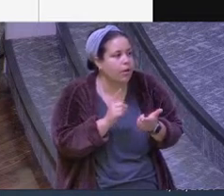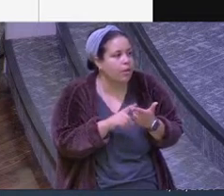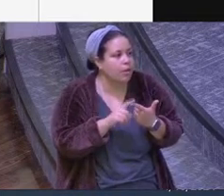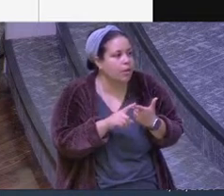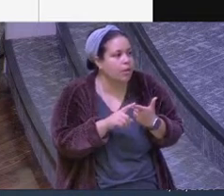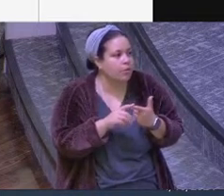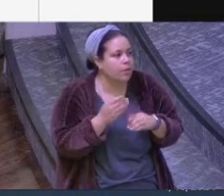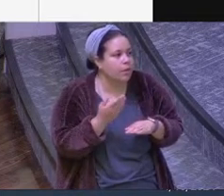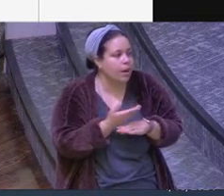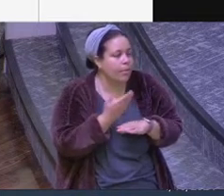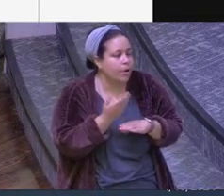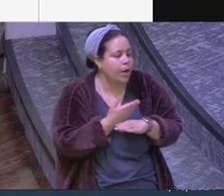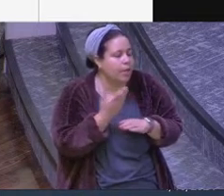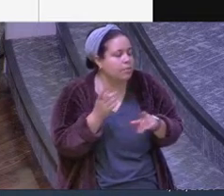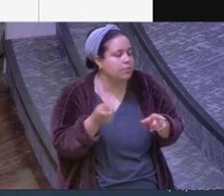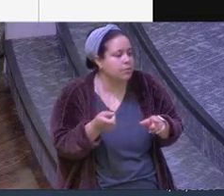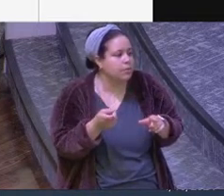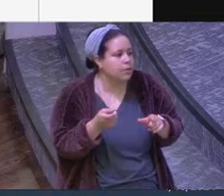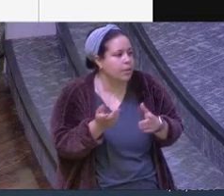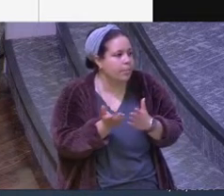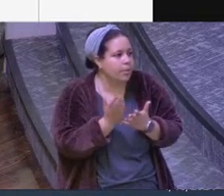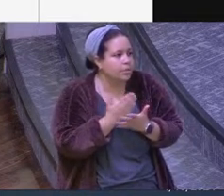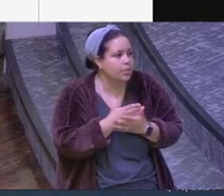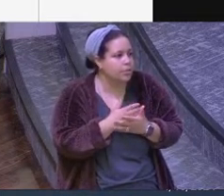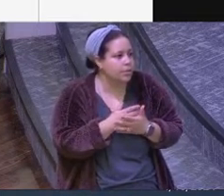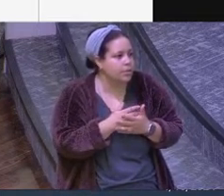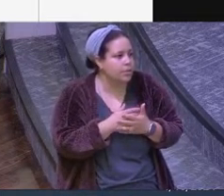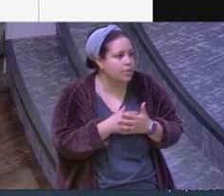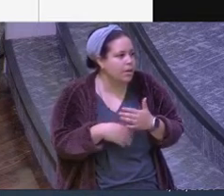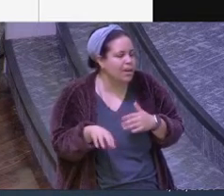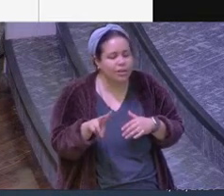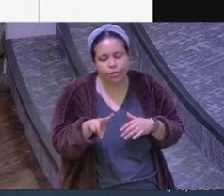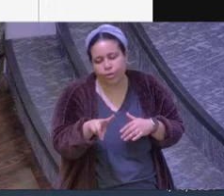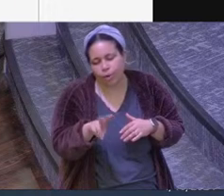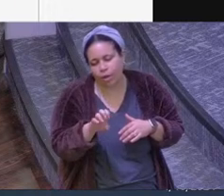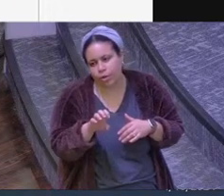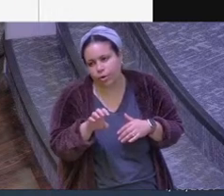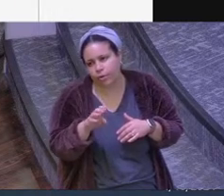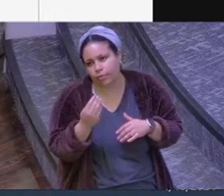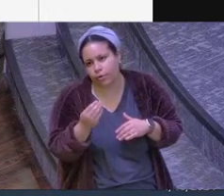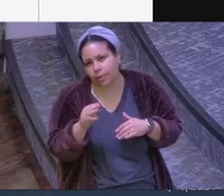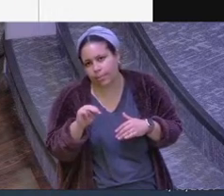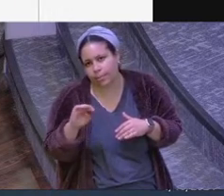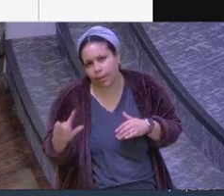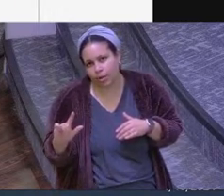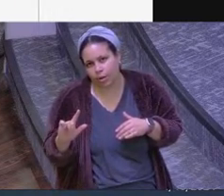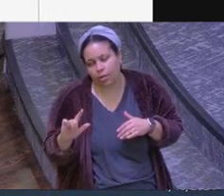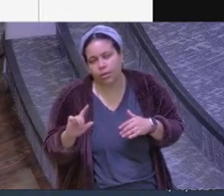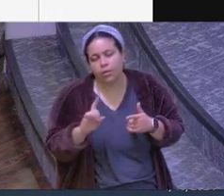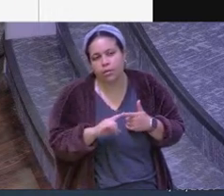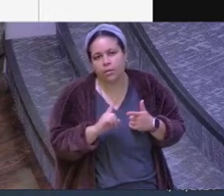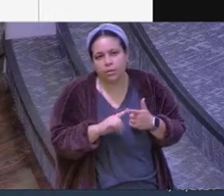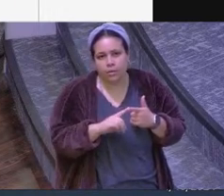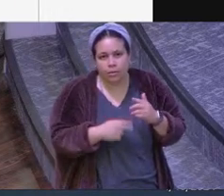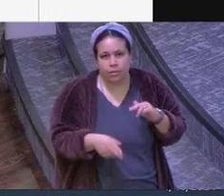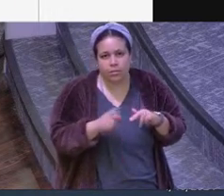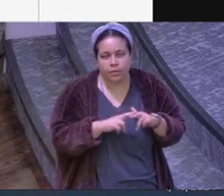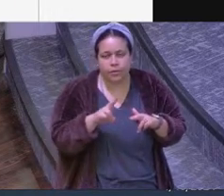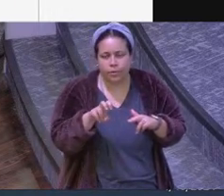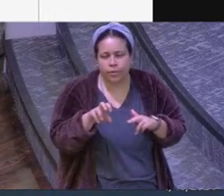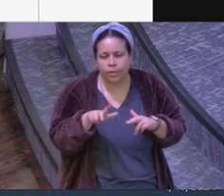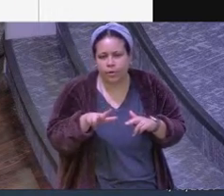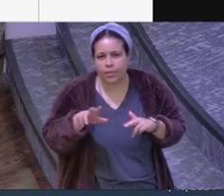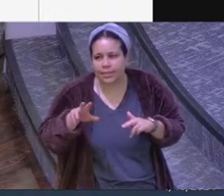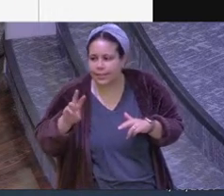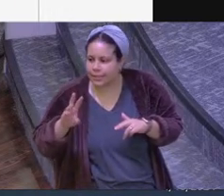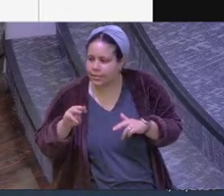So FY24, our total budget is a little over $214 million. Our proposed budget is $236 million for next year. And we'll